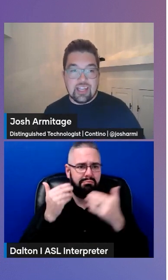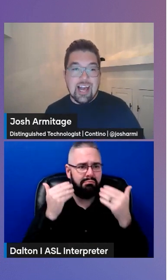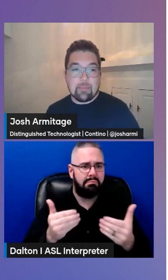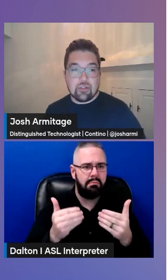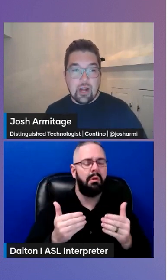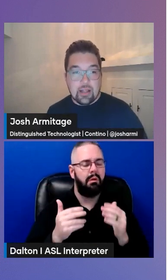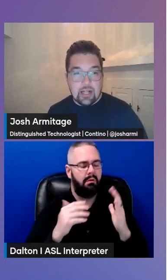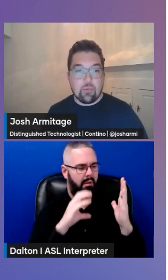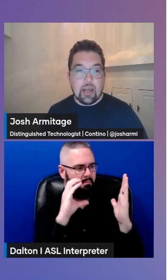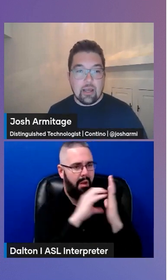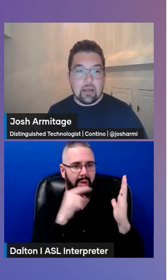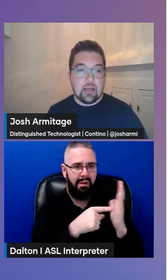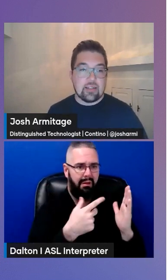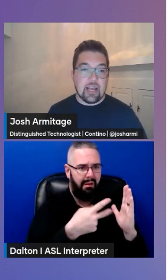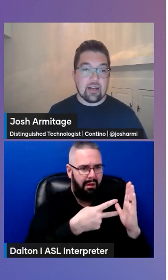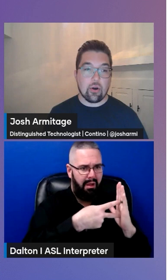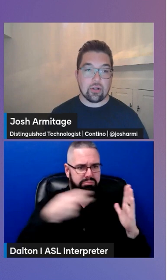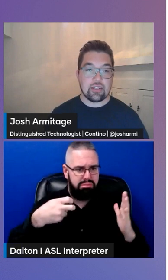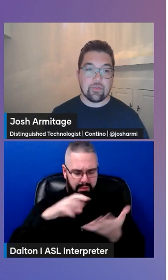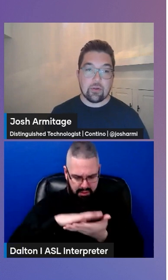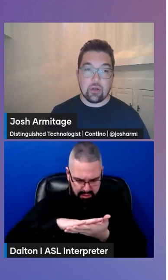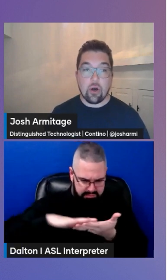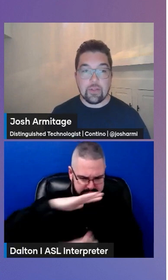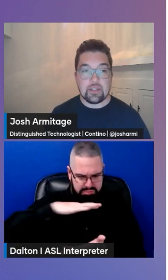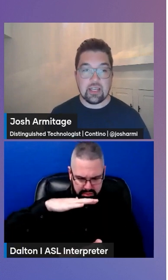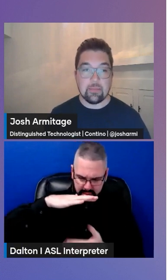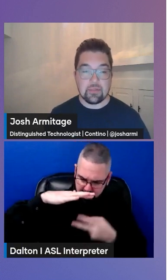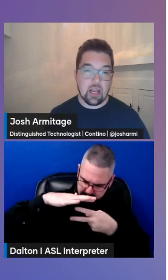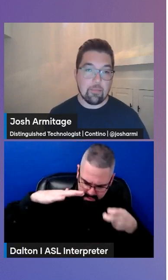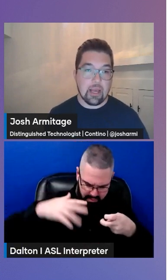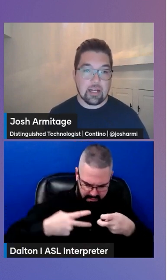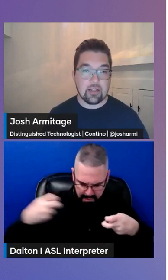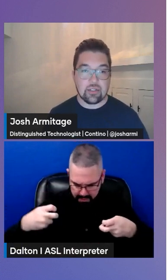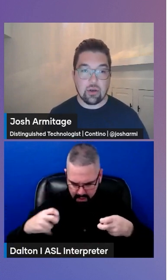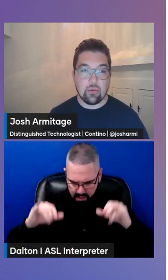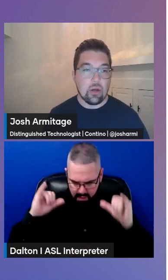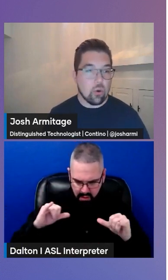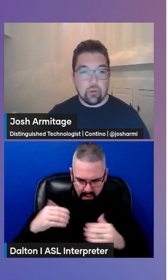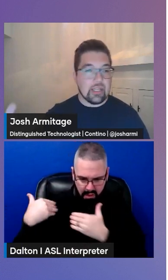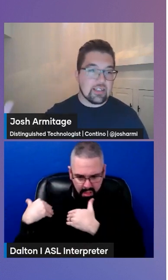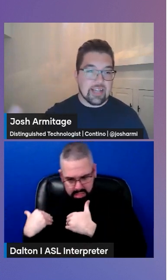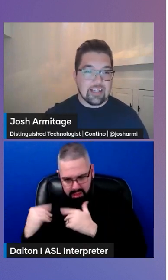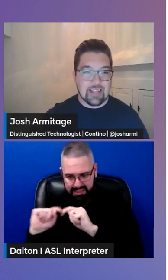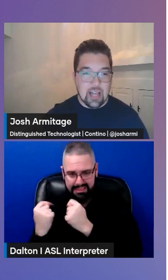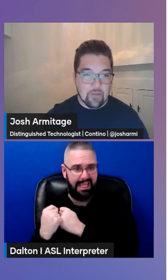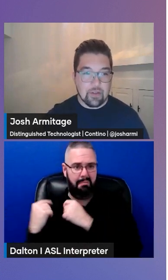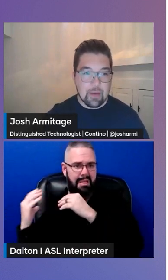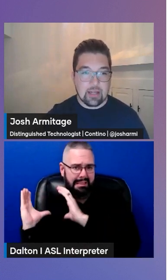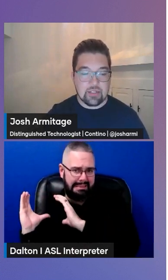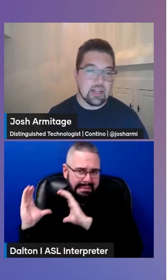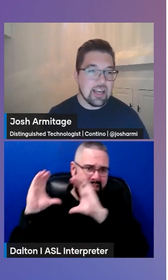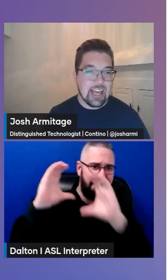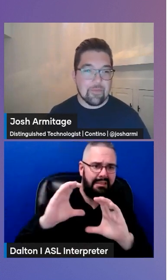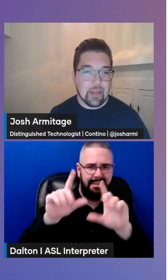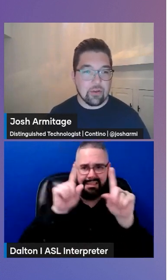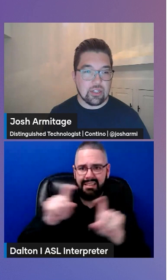modules to abstract that away, take cognitive load off the teams, and make it so all these tests they have to pass, if they're using